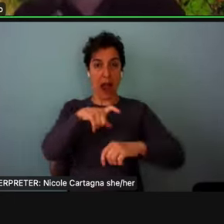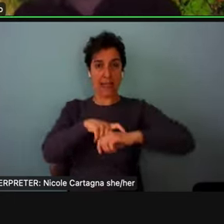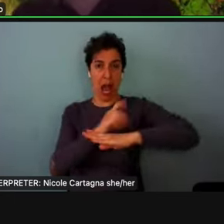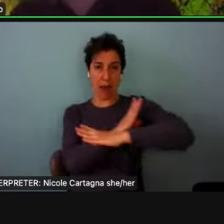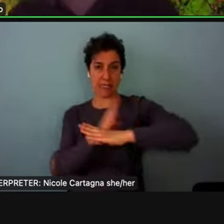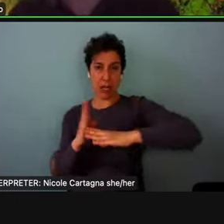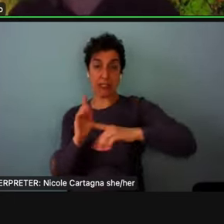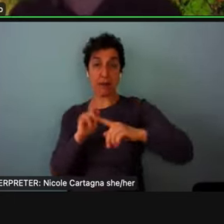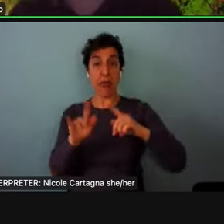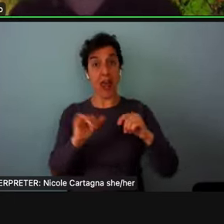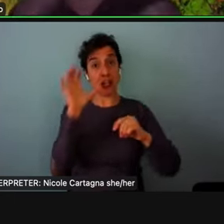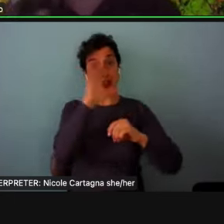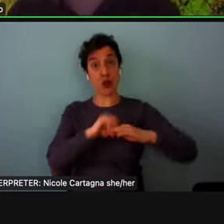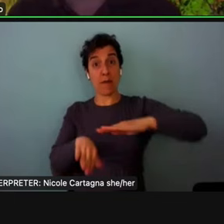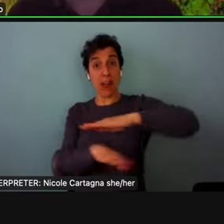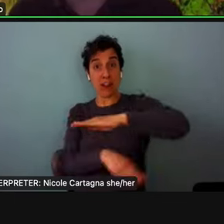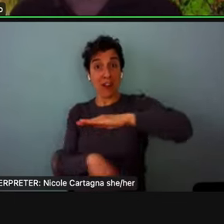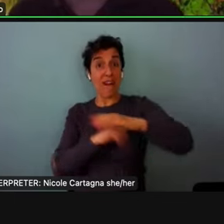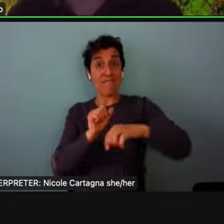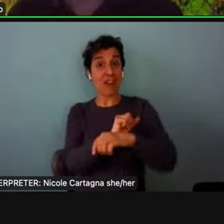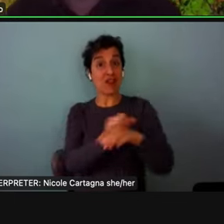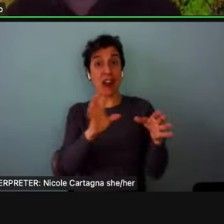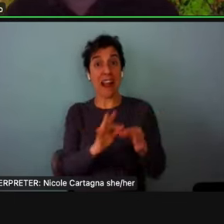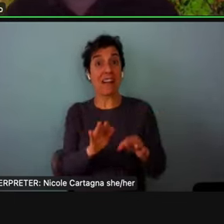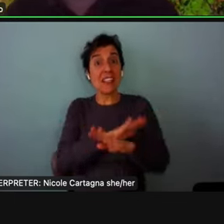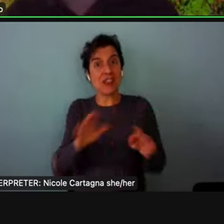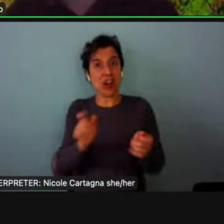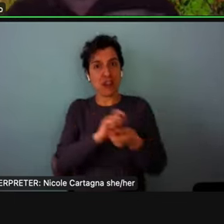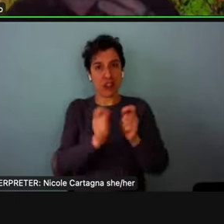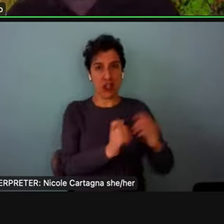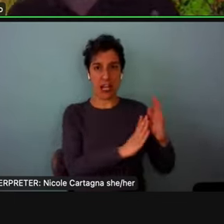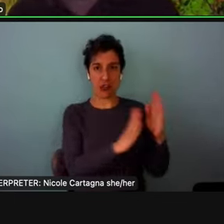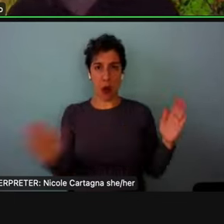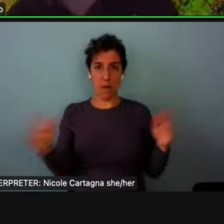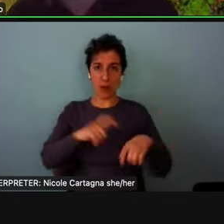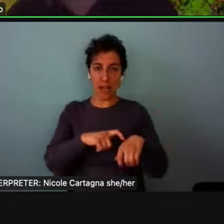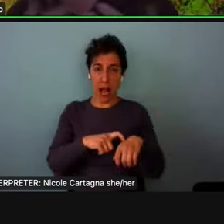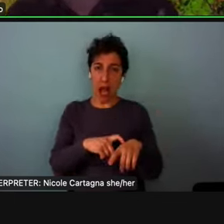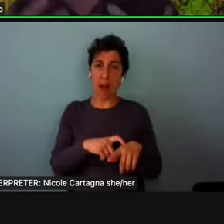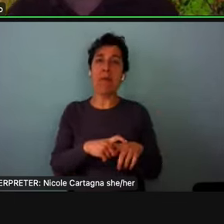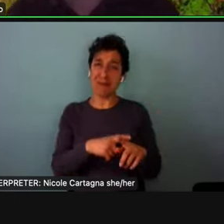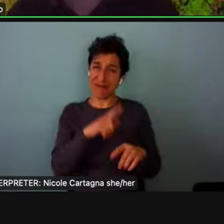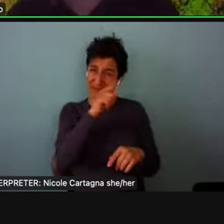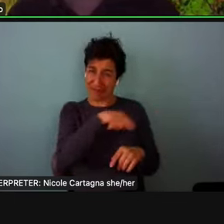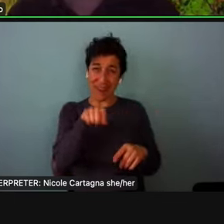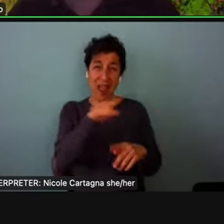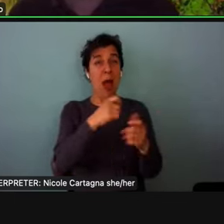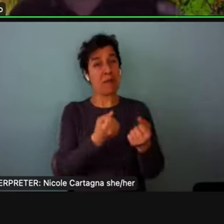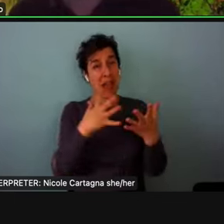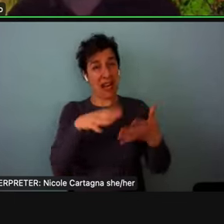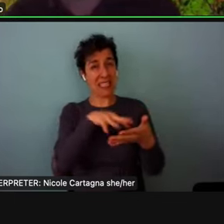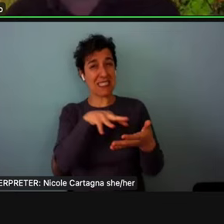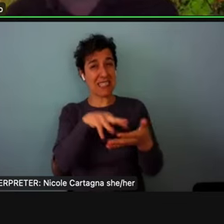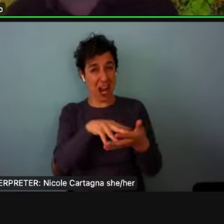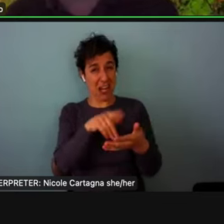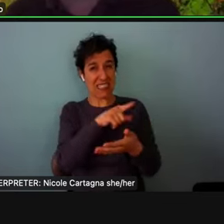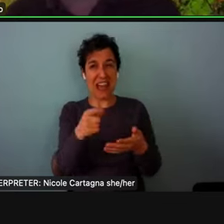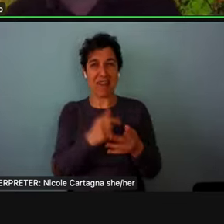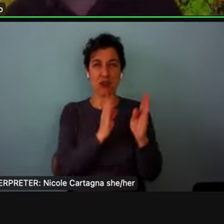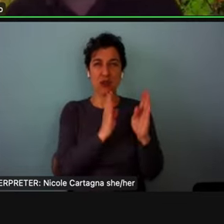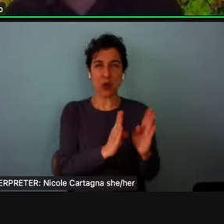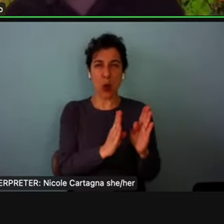assumes that the underlying function connectivity does not change over time. Therefore, many studies have computed function connectivity over a short time